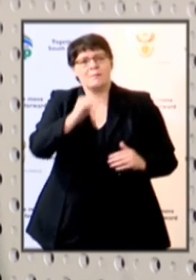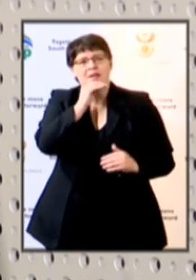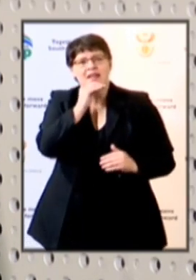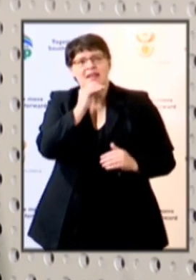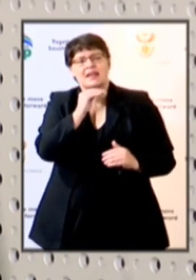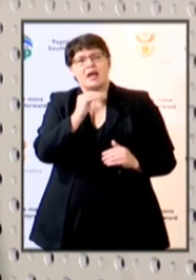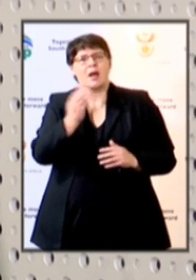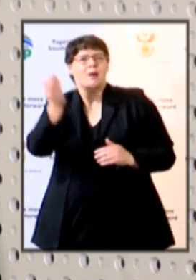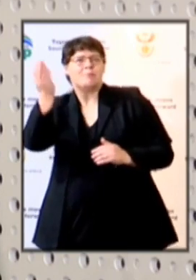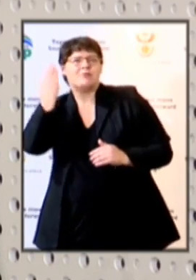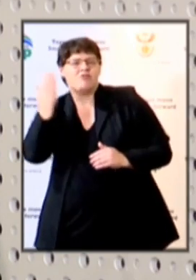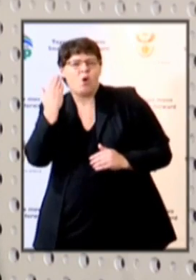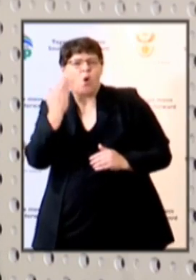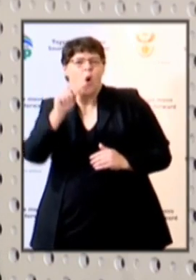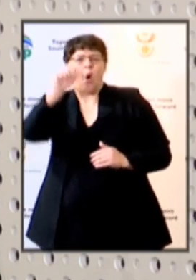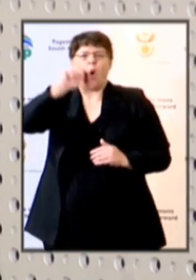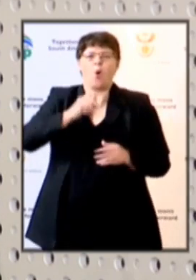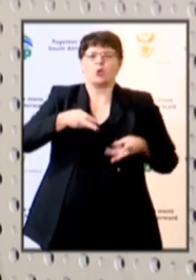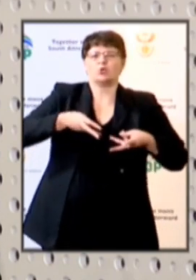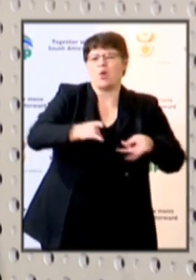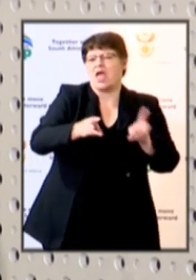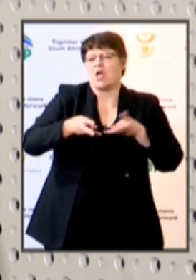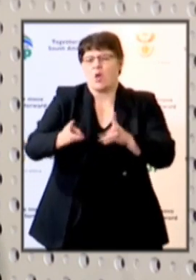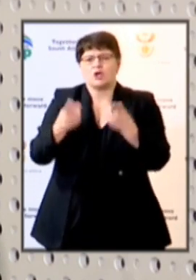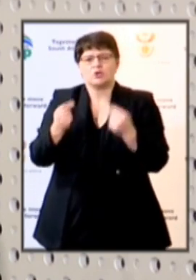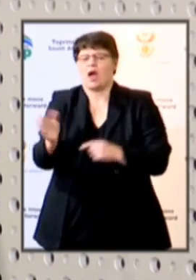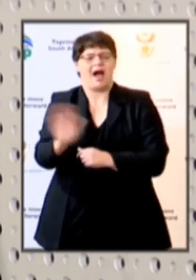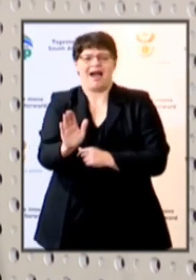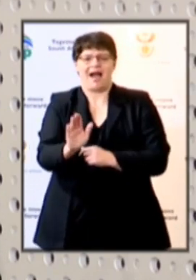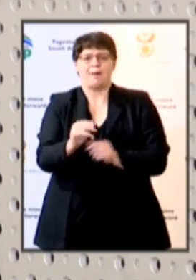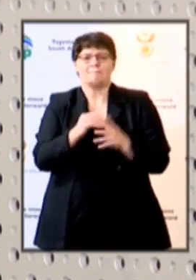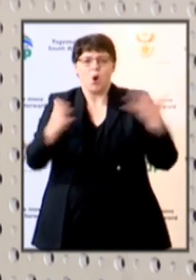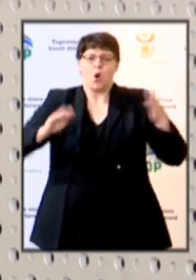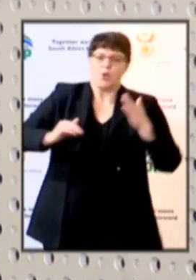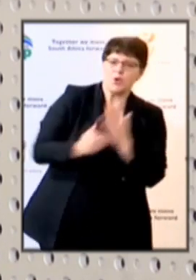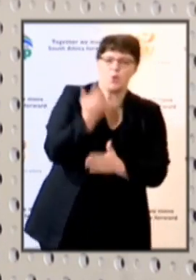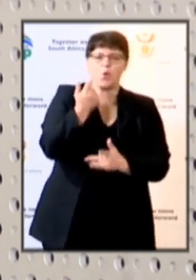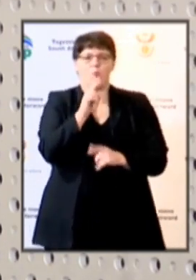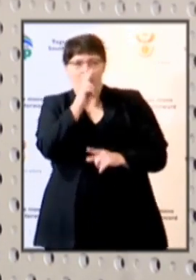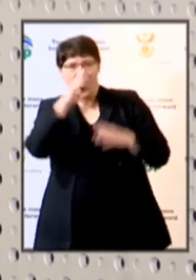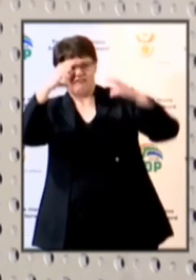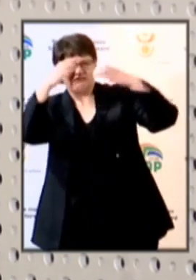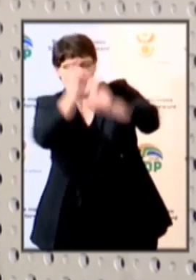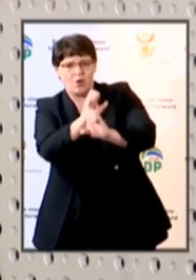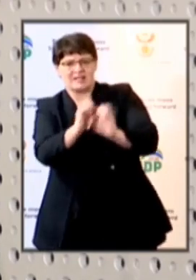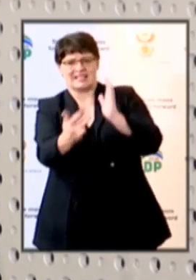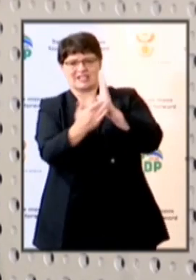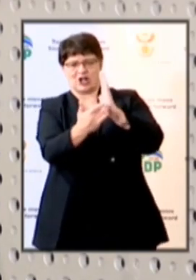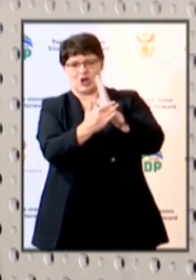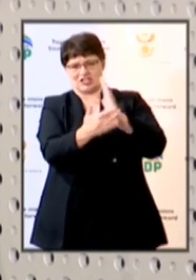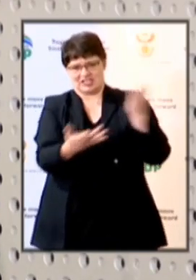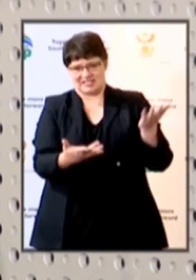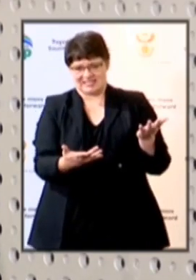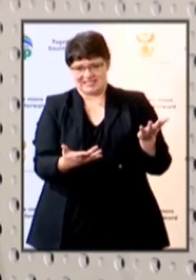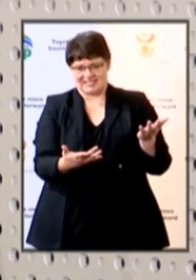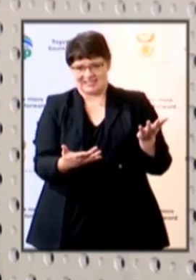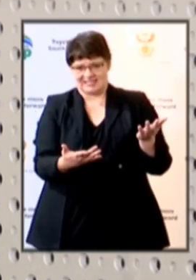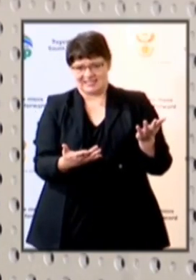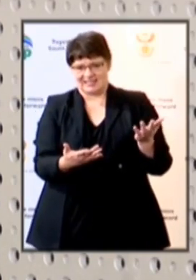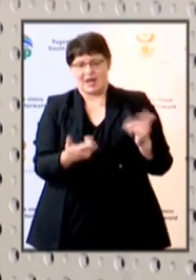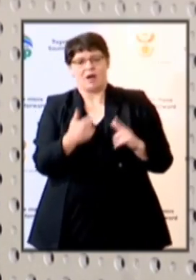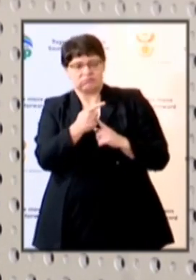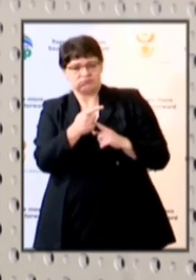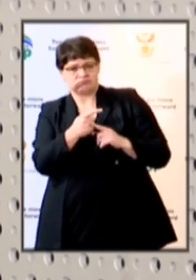new partnerships. It will strengthen the digital economy, and we recognize there are still many things in the South African economy